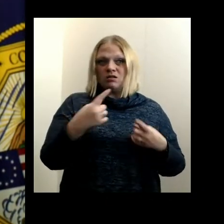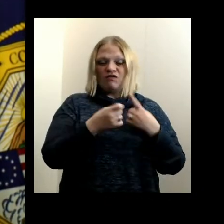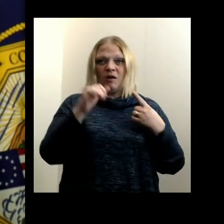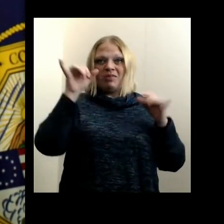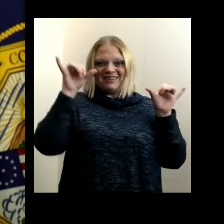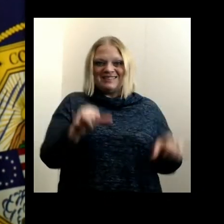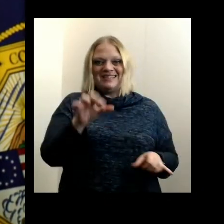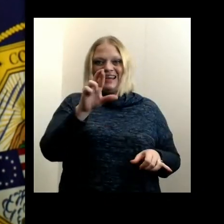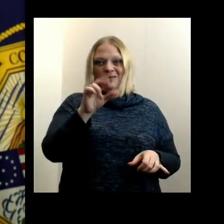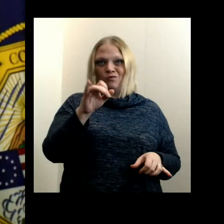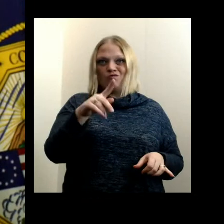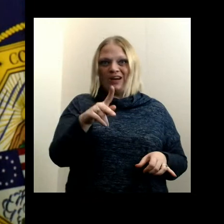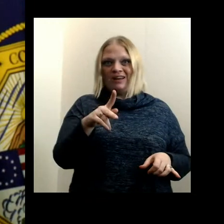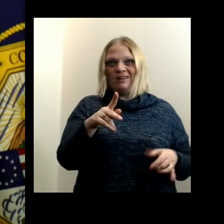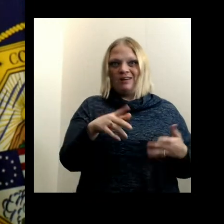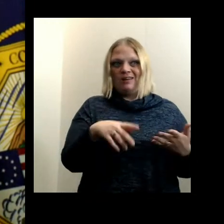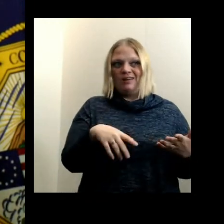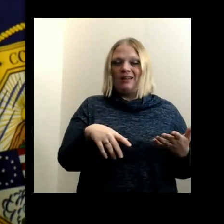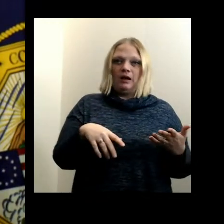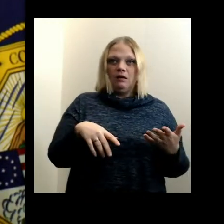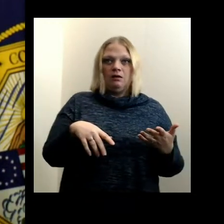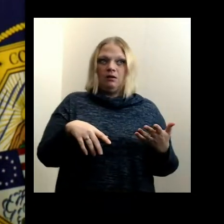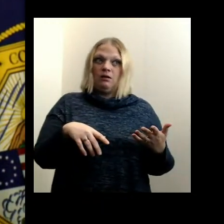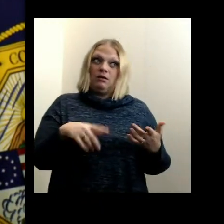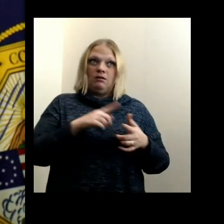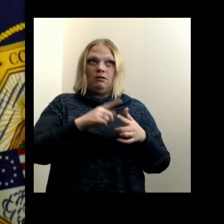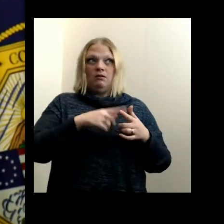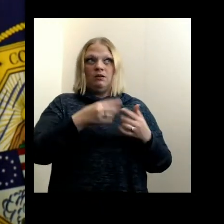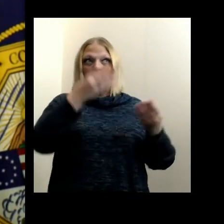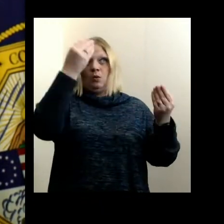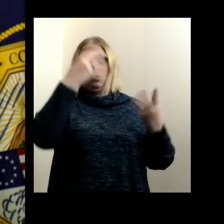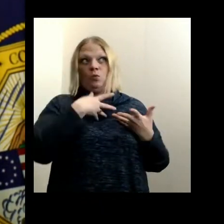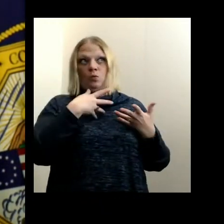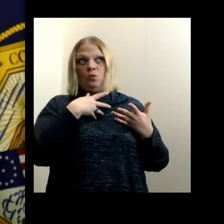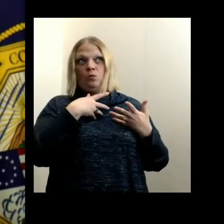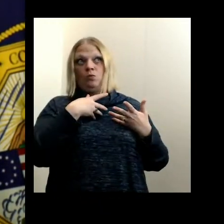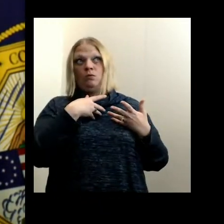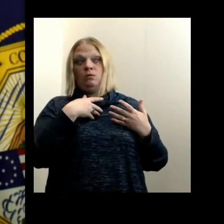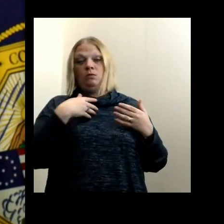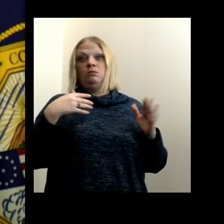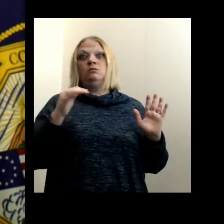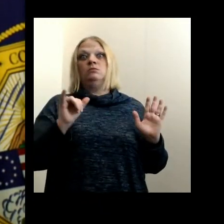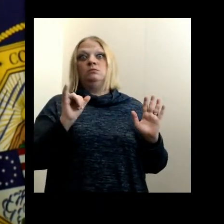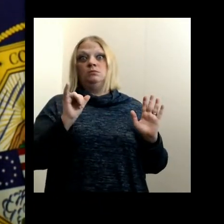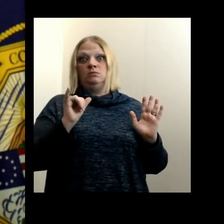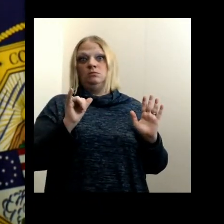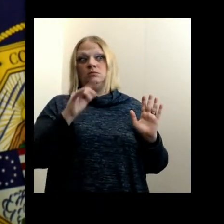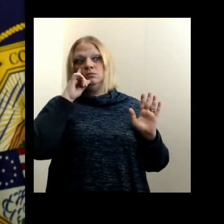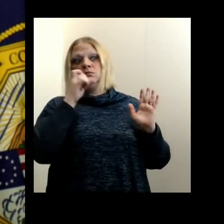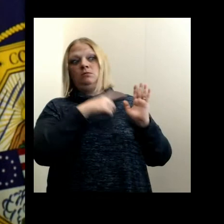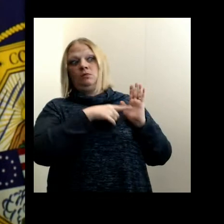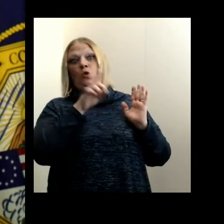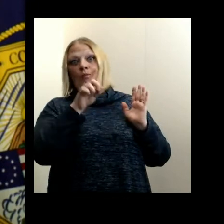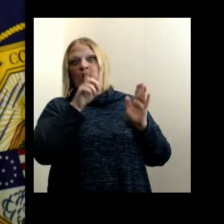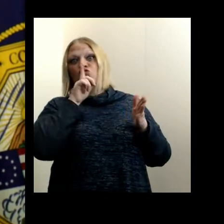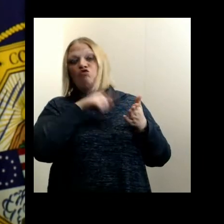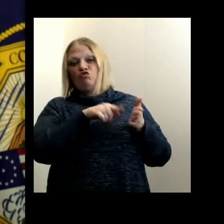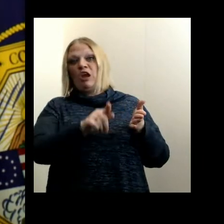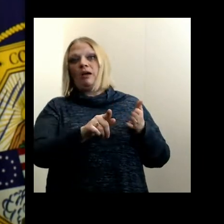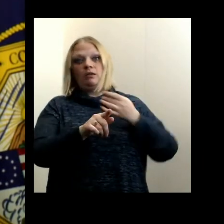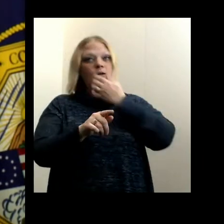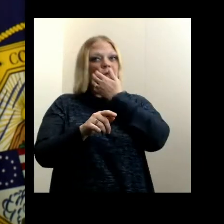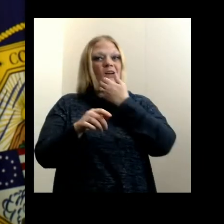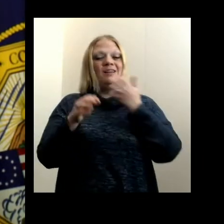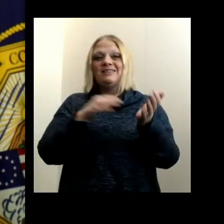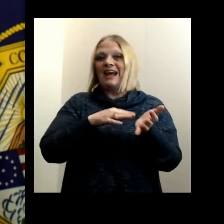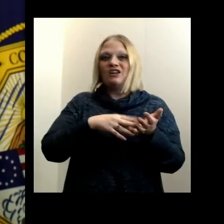Rinks, it sends a message to us that there's maybe a problem that we've got to go check. And as the doctor noted,